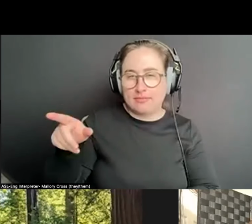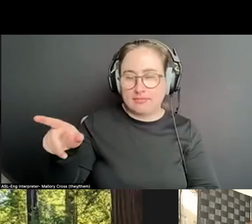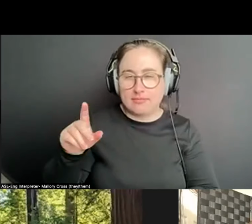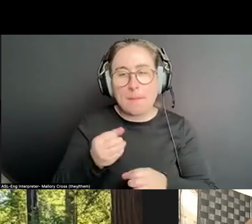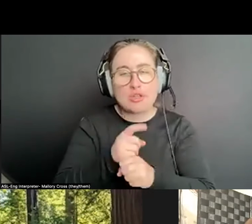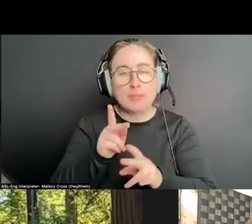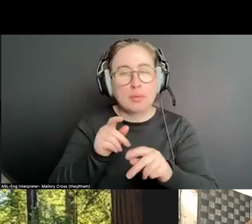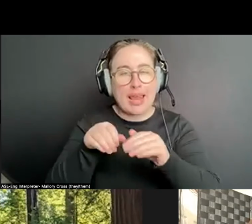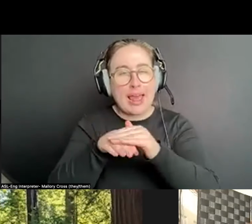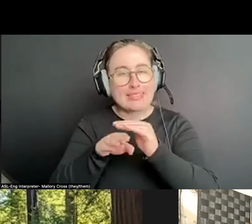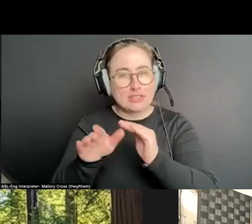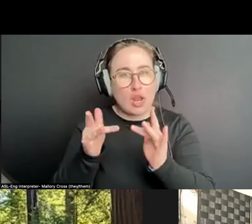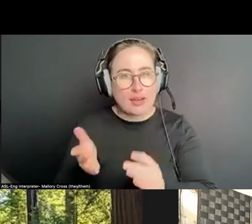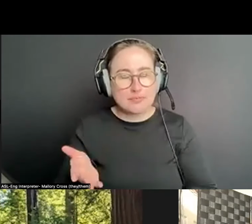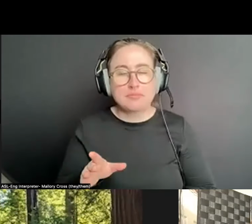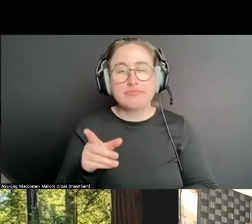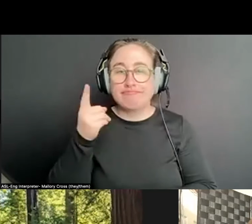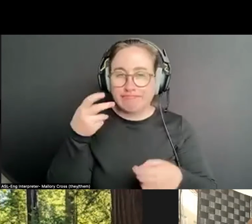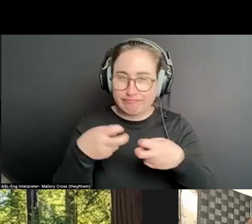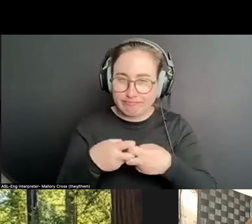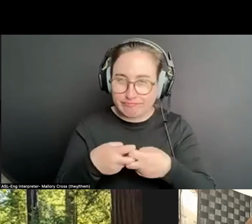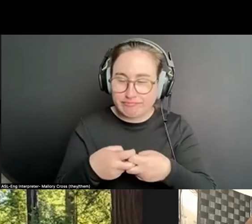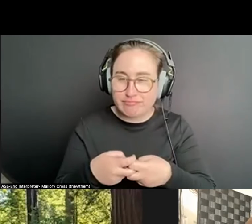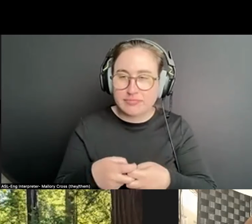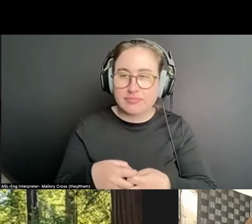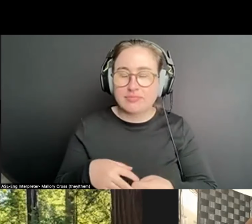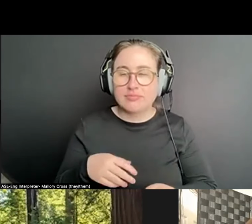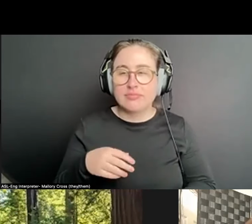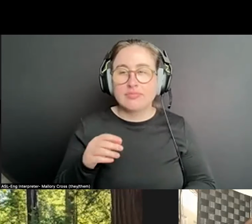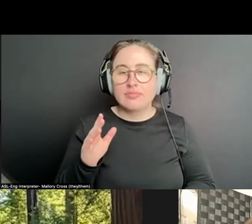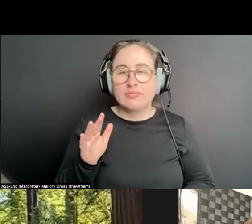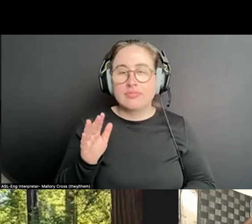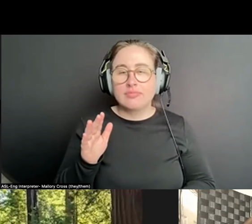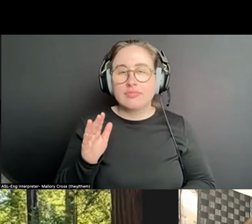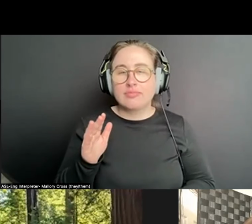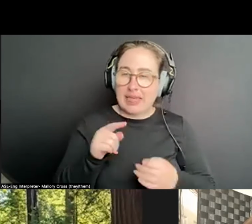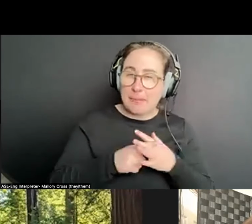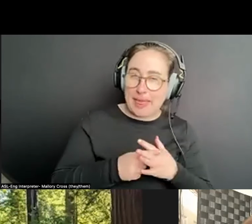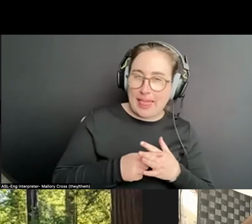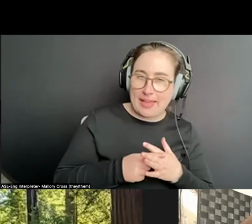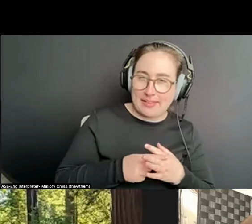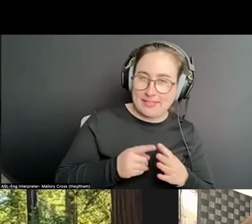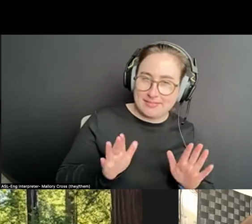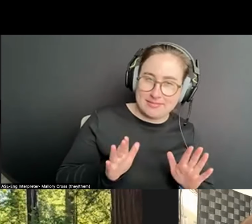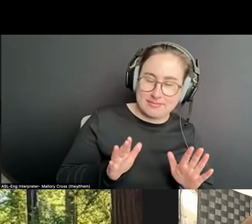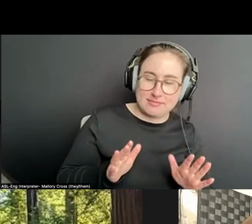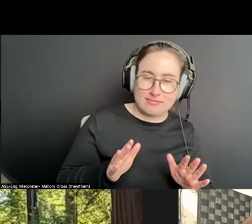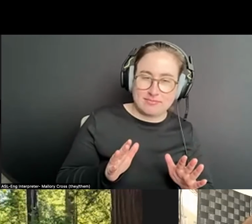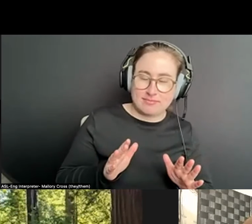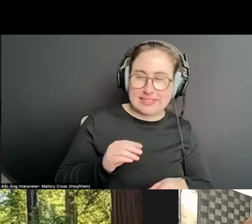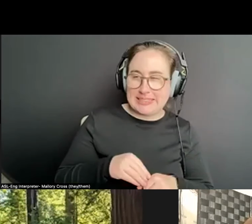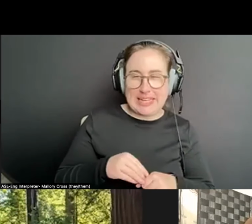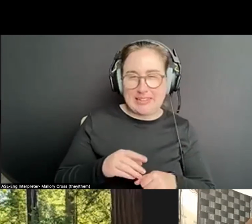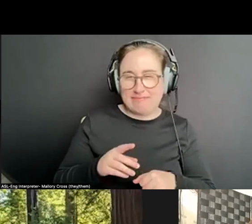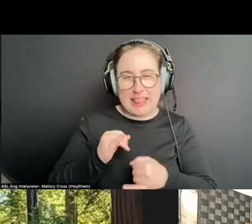able to, you know. But the problem that that we have here, at least in the beginning, back in the late 70s and